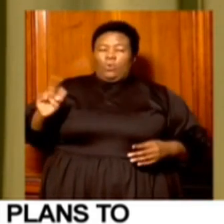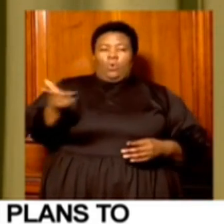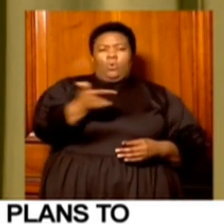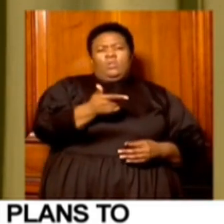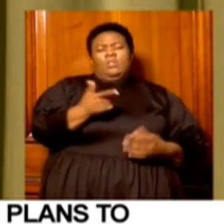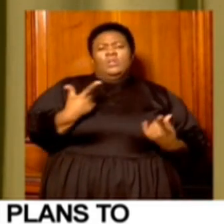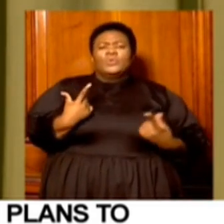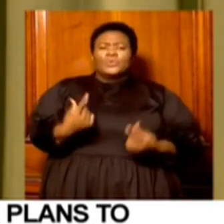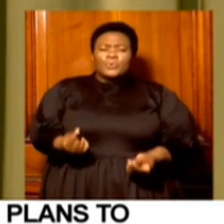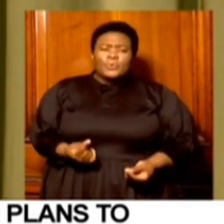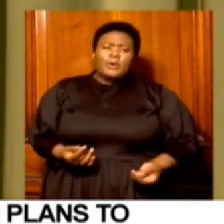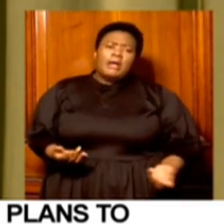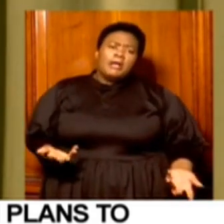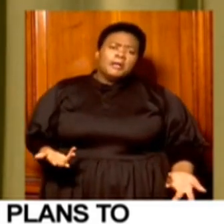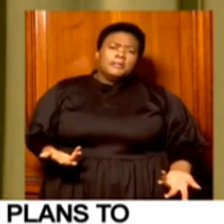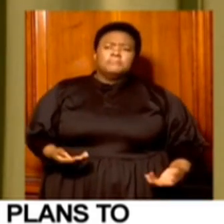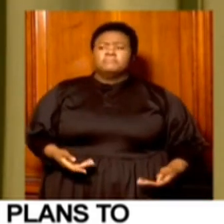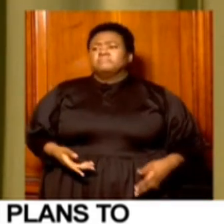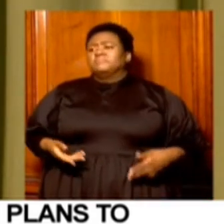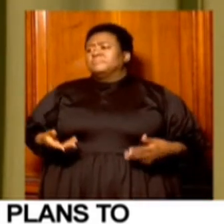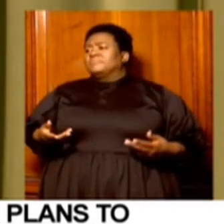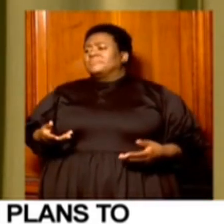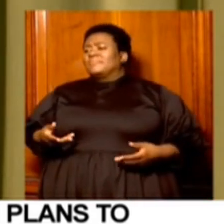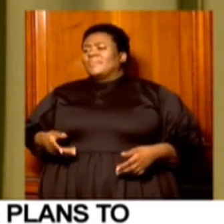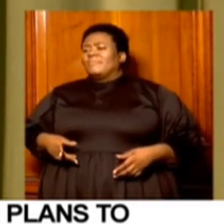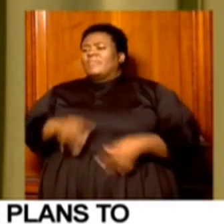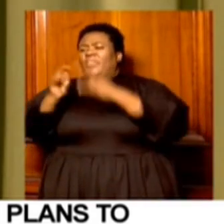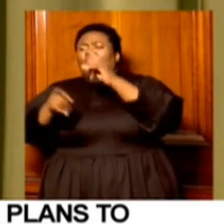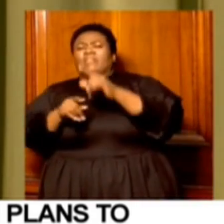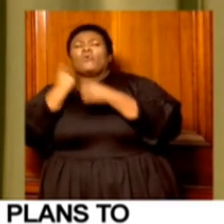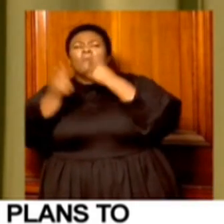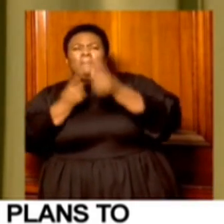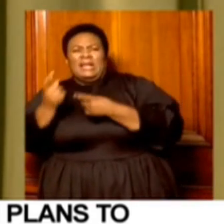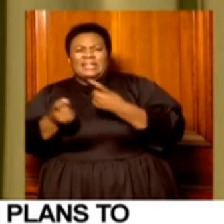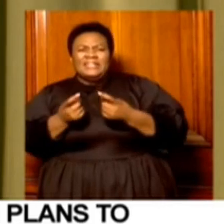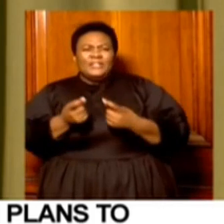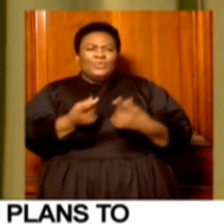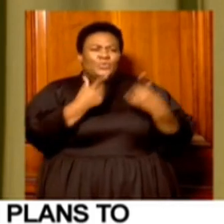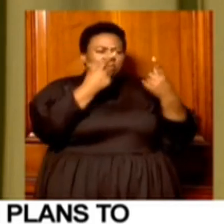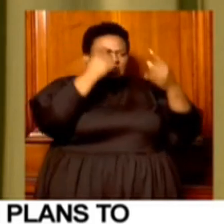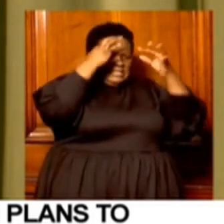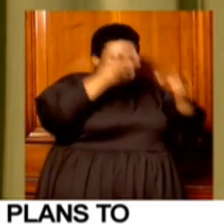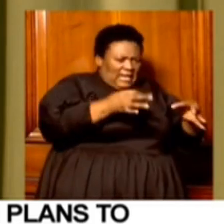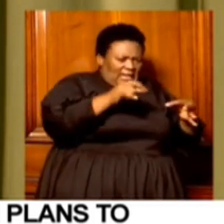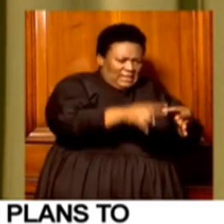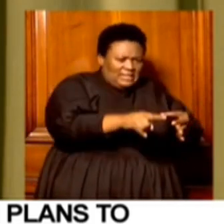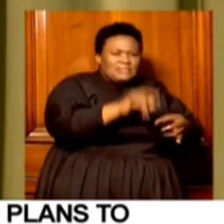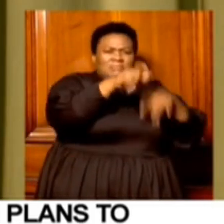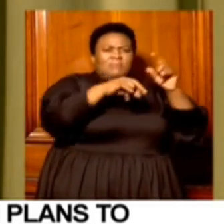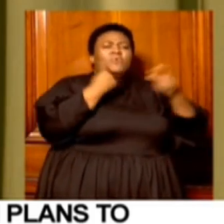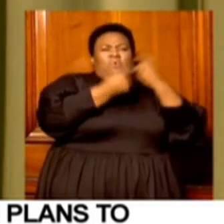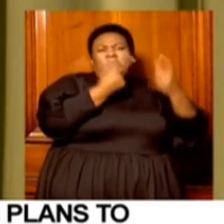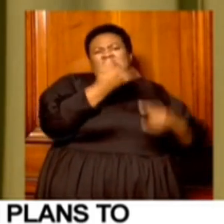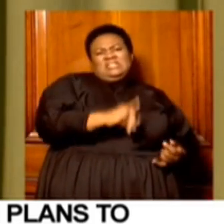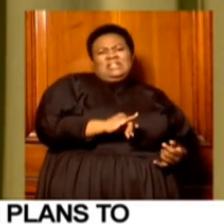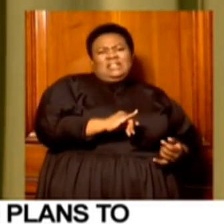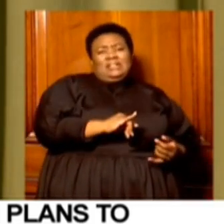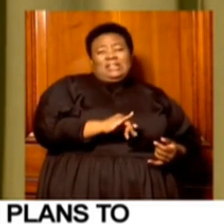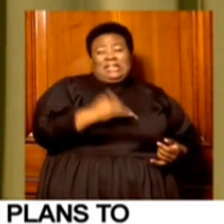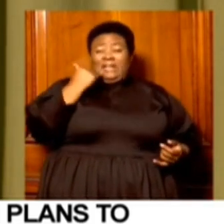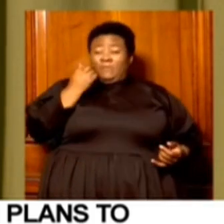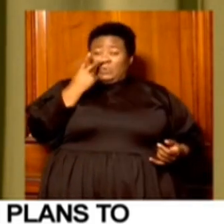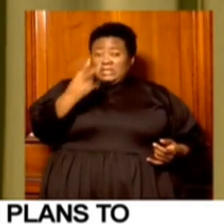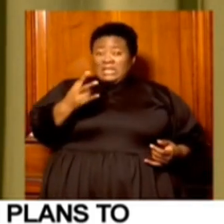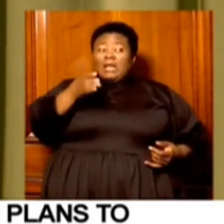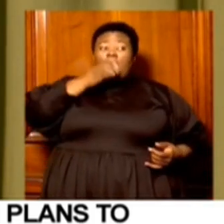it, you are damned, you don't take it, you are damned. Even now, when you can see what alcohol is doing to